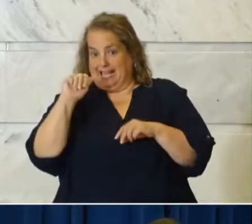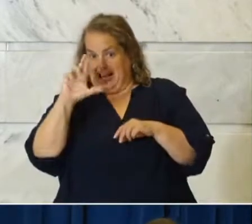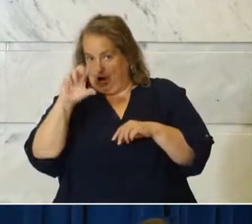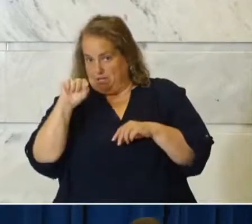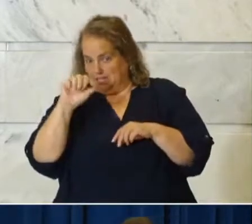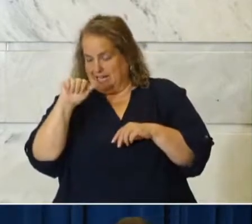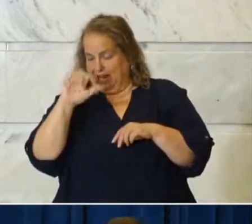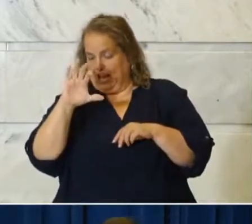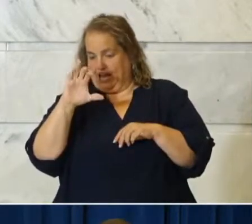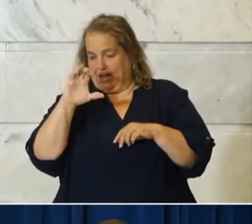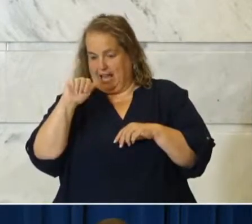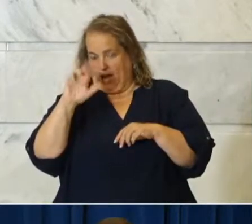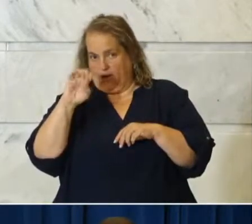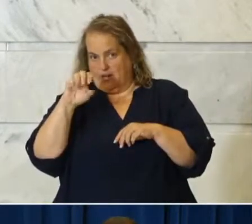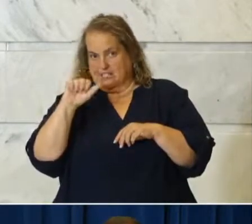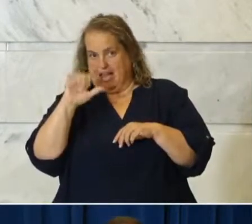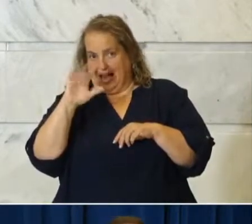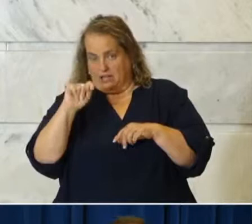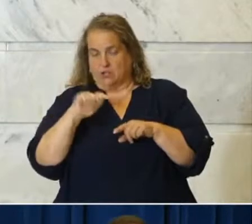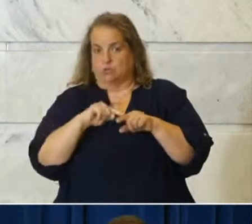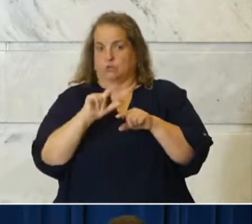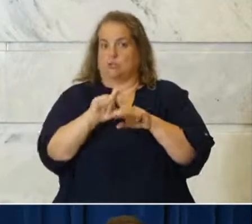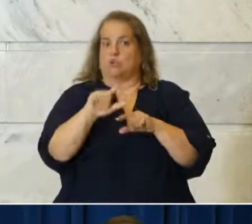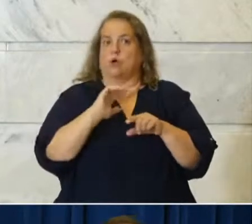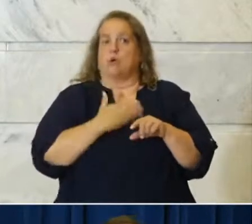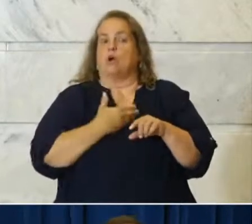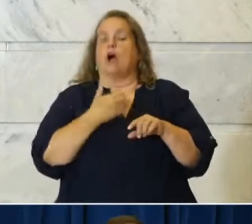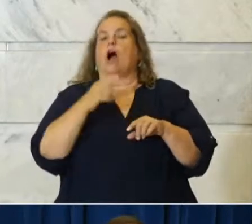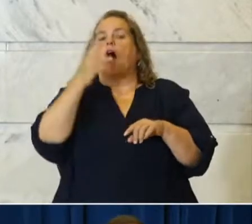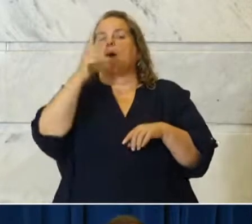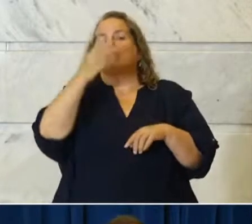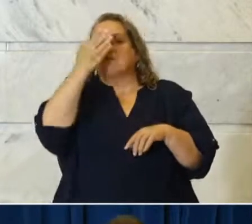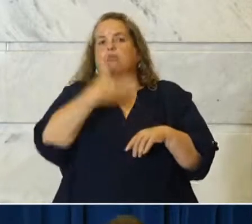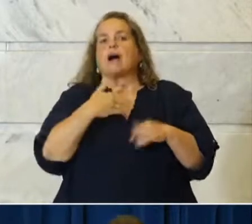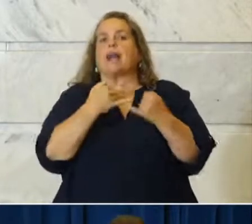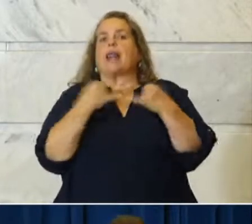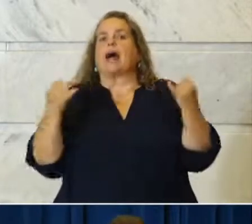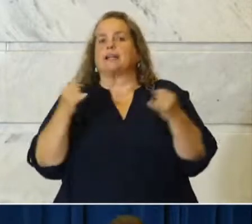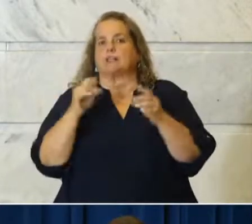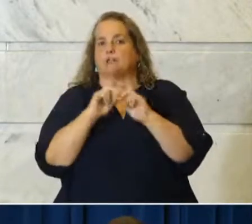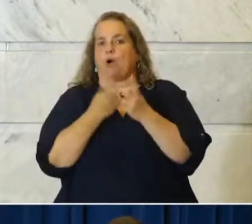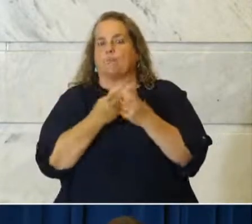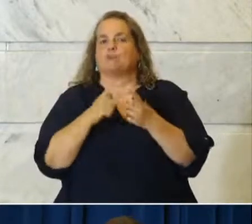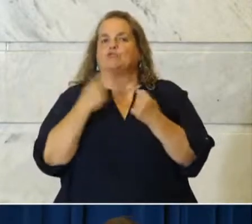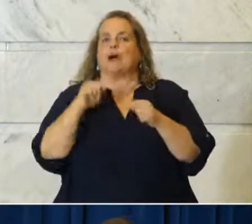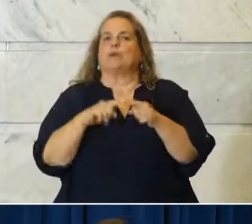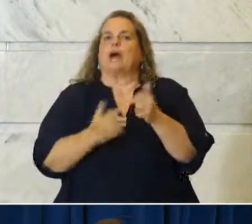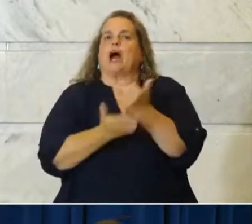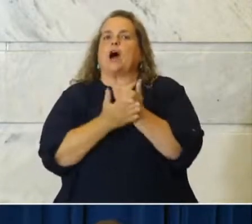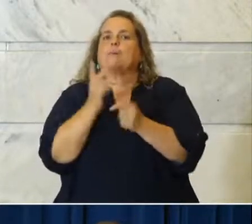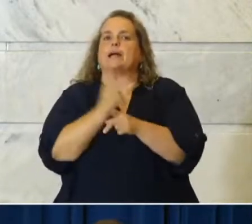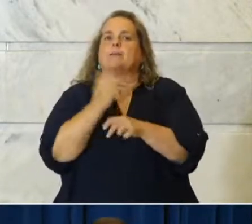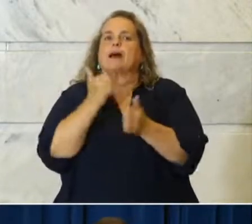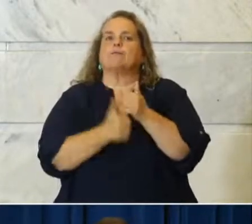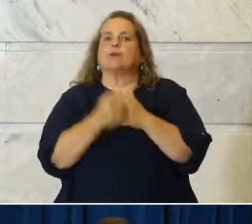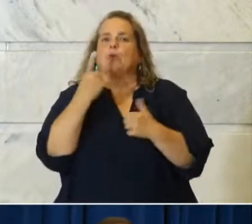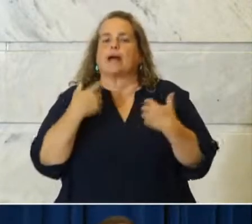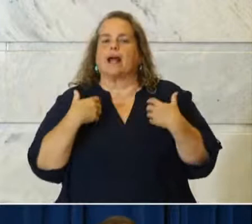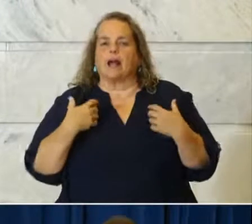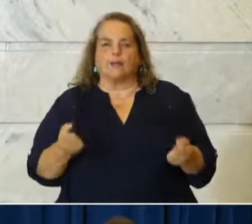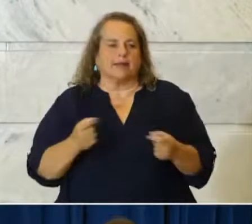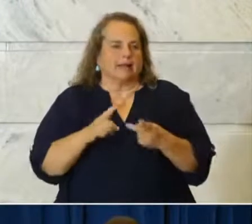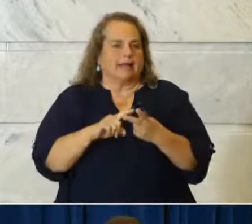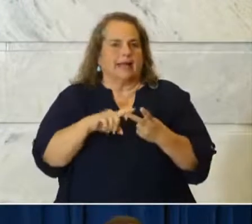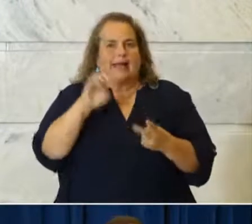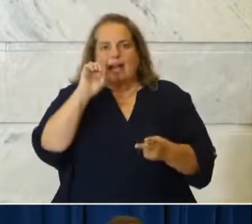health departments are on the front lines fighting COVID and trying to keep everyone in their community healthy. They do everything from educational